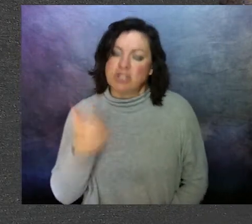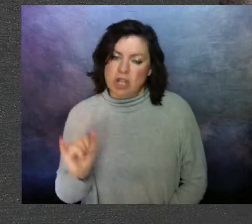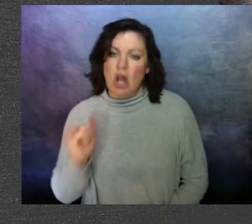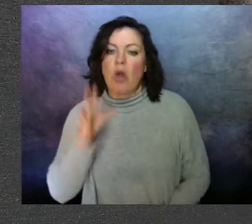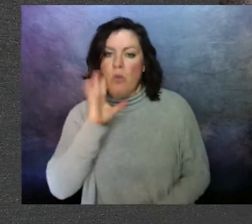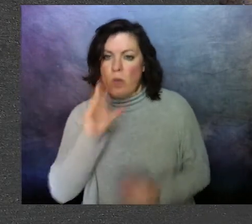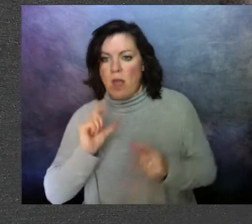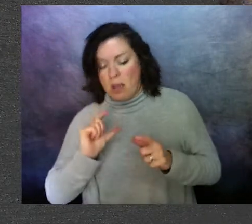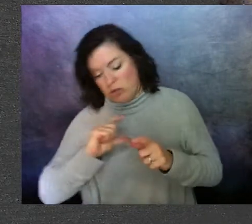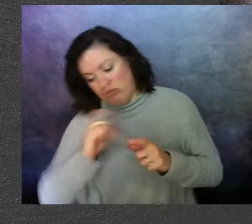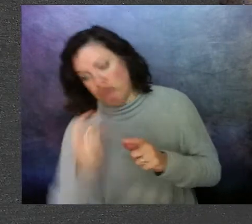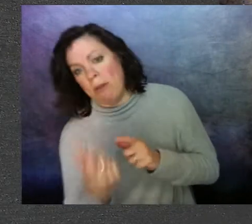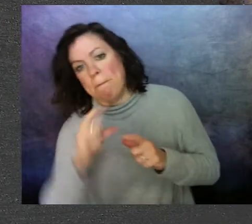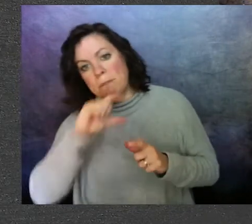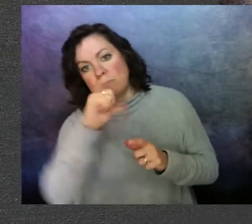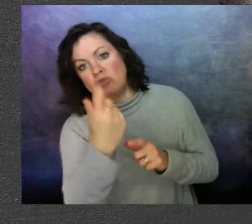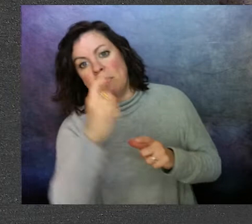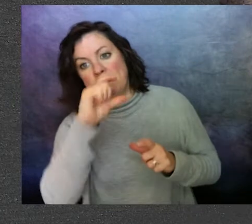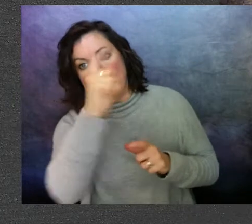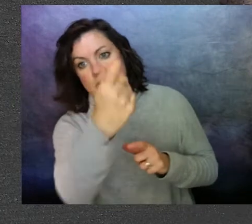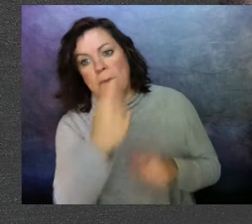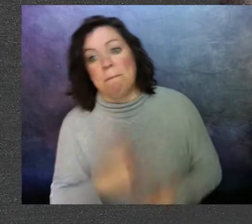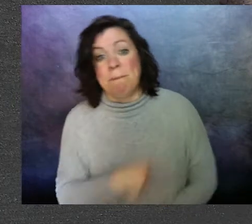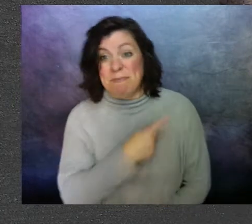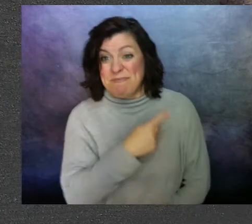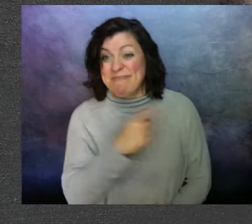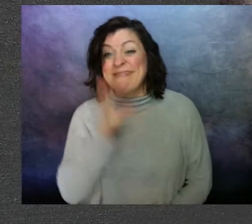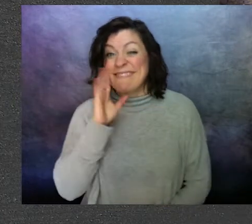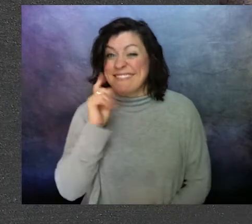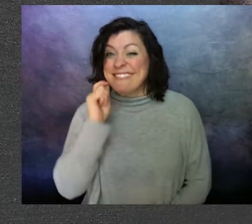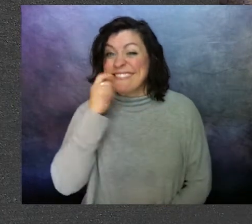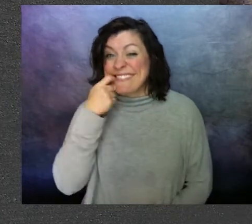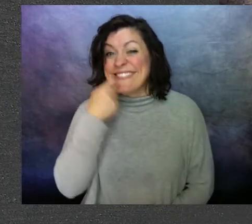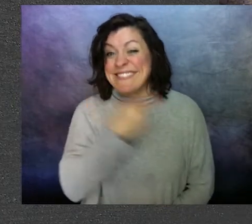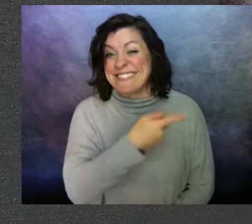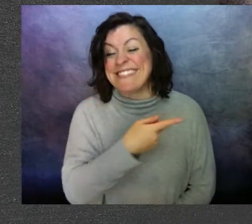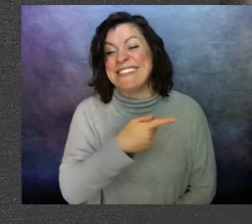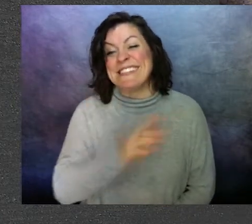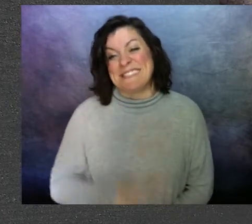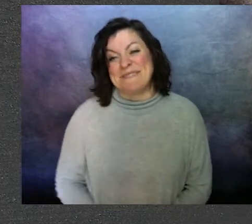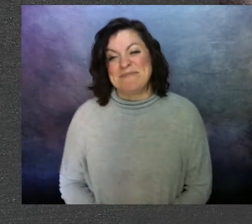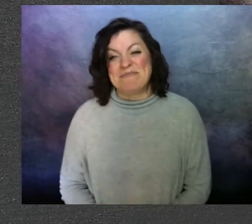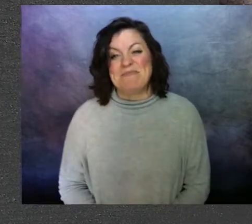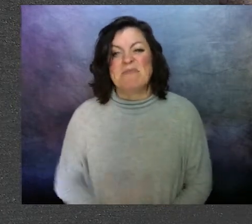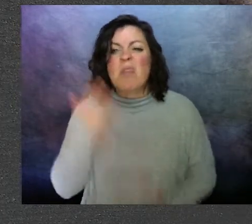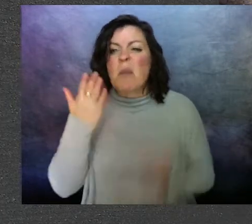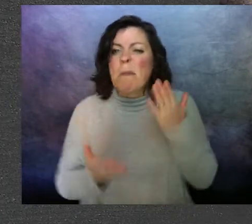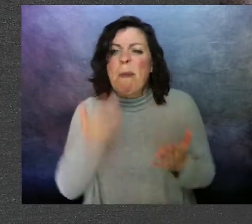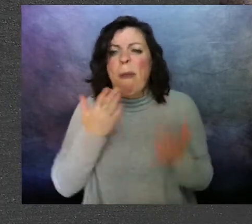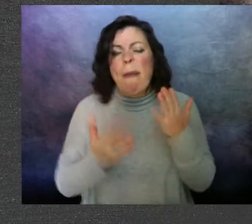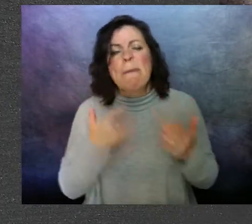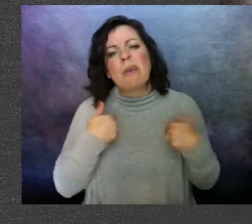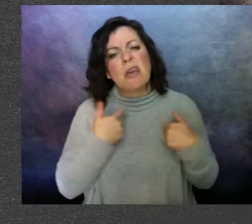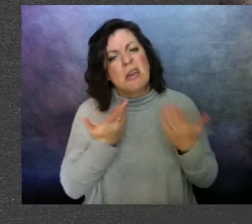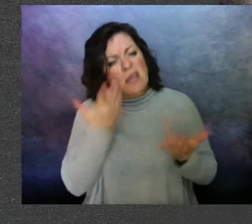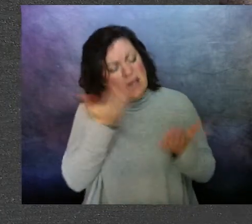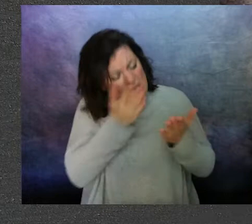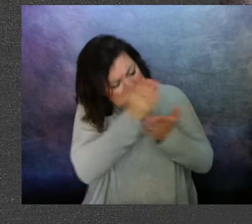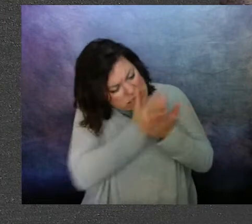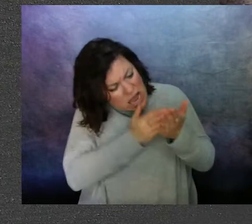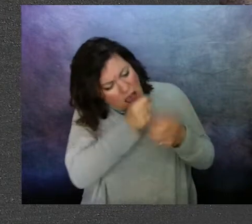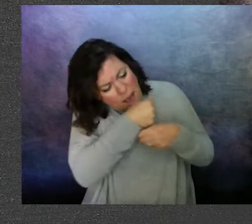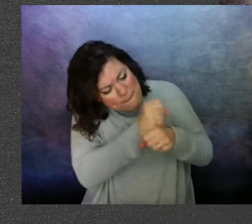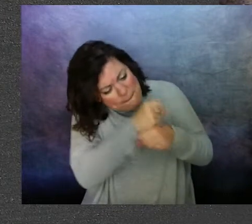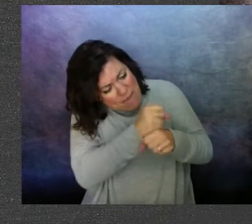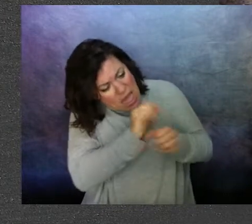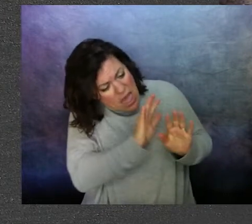I'll be going all the way around. So, you know, this is kind of a neat project too, because if you get partway through and then you get distracted, maybe you have